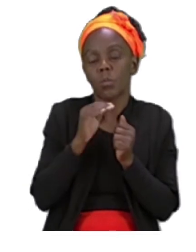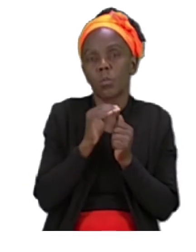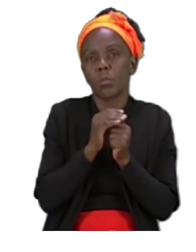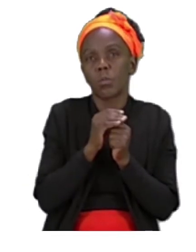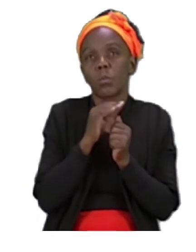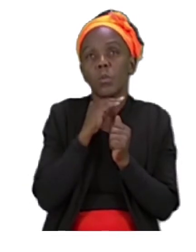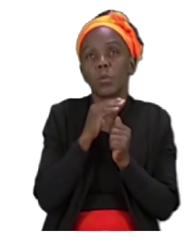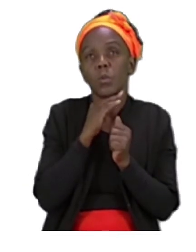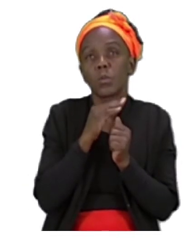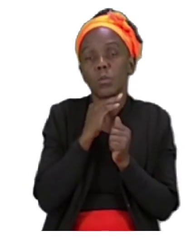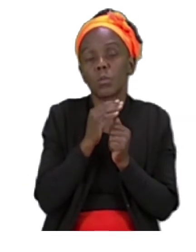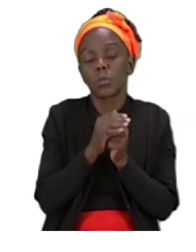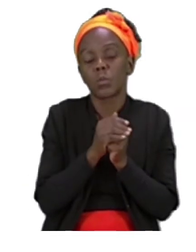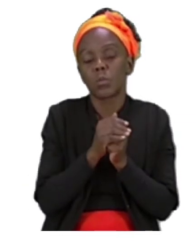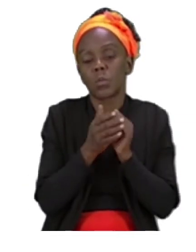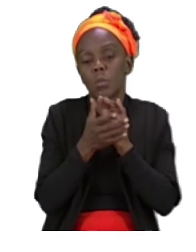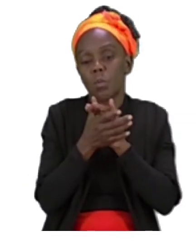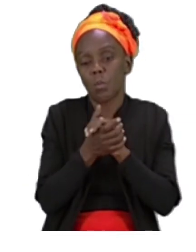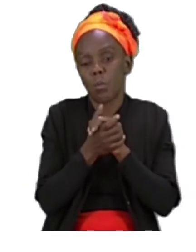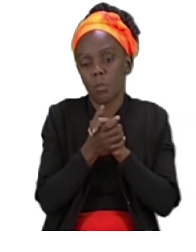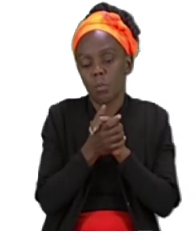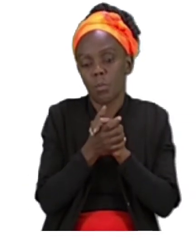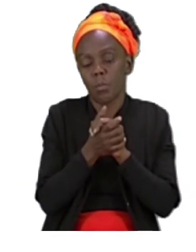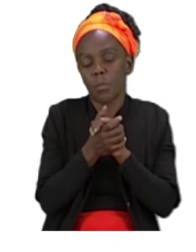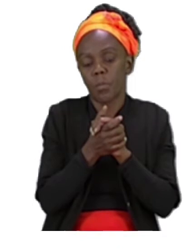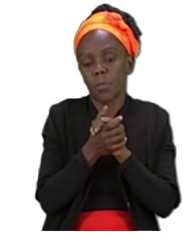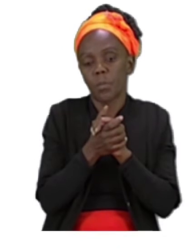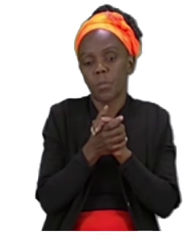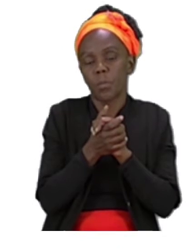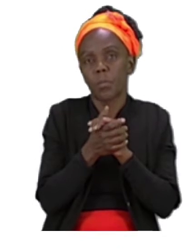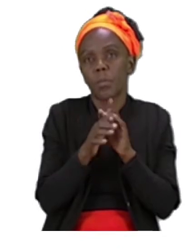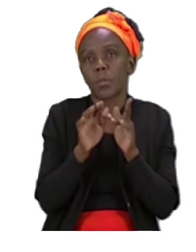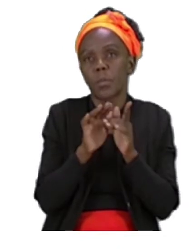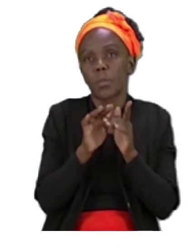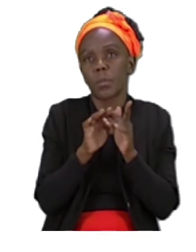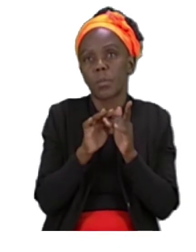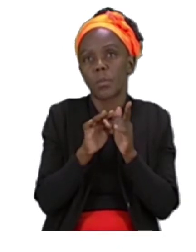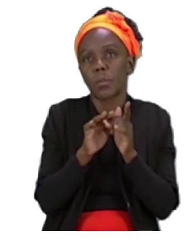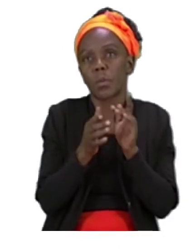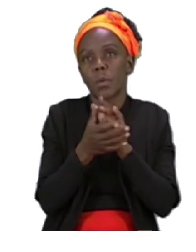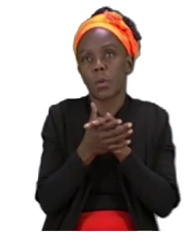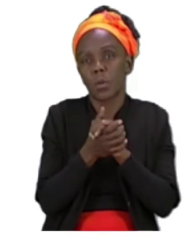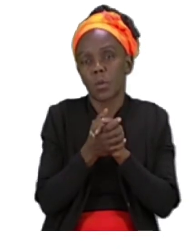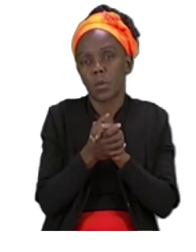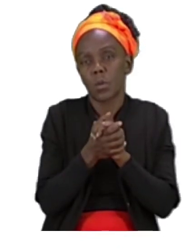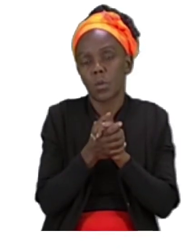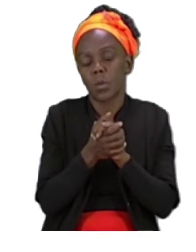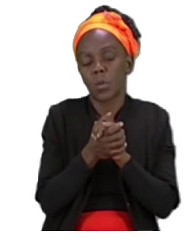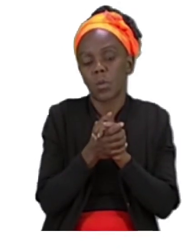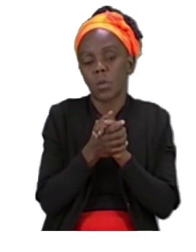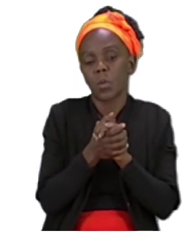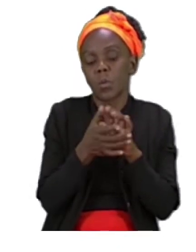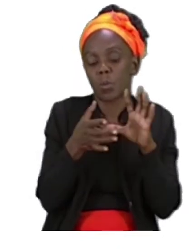a friend. It can be any friend. A friend at school, a friend at home,